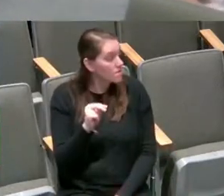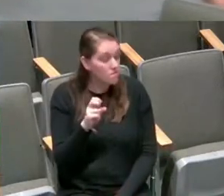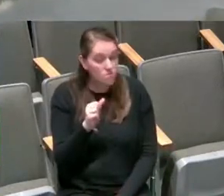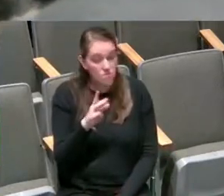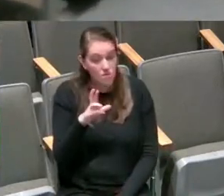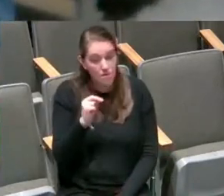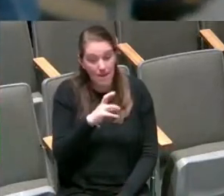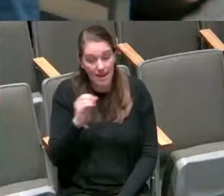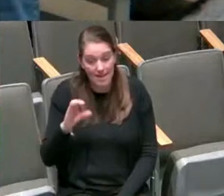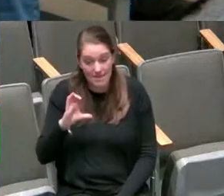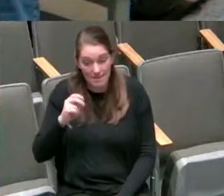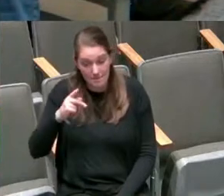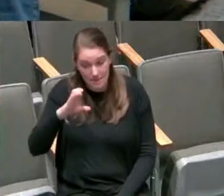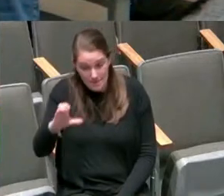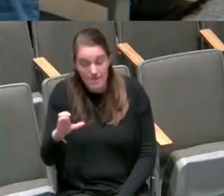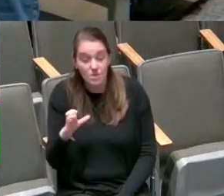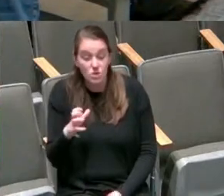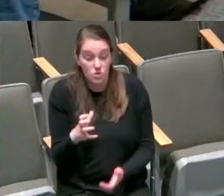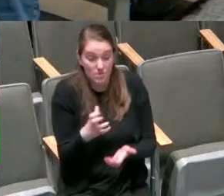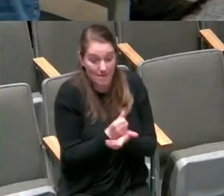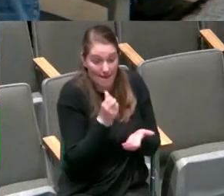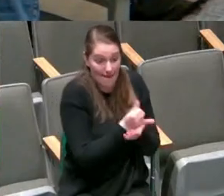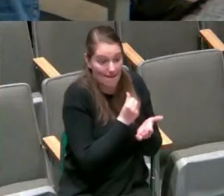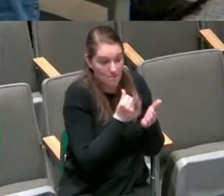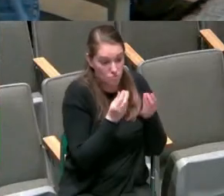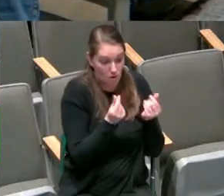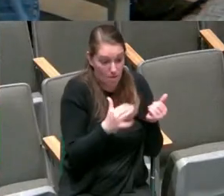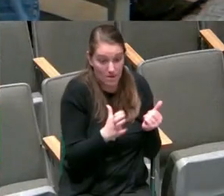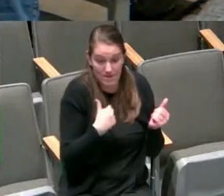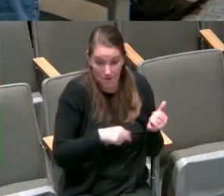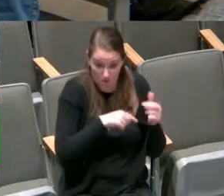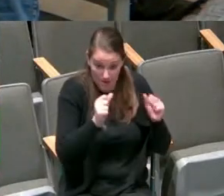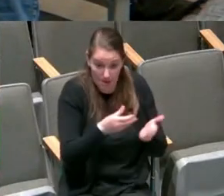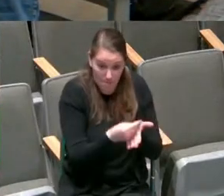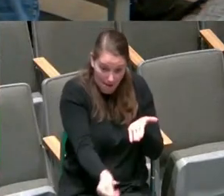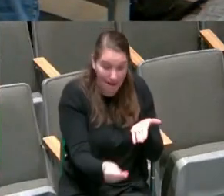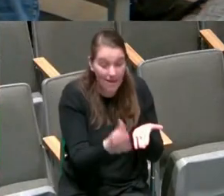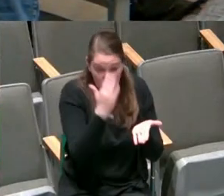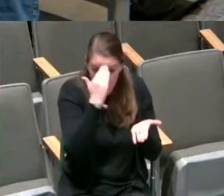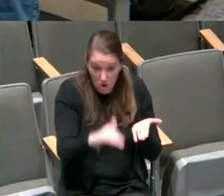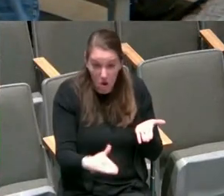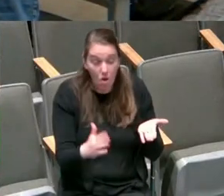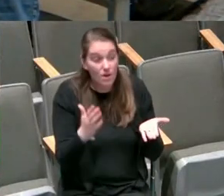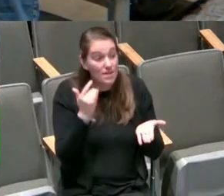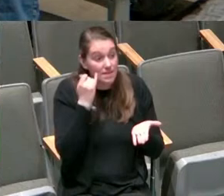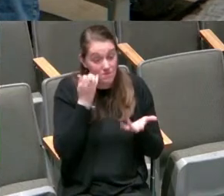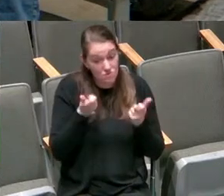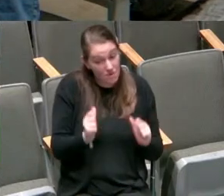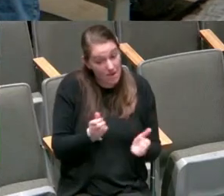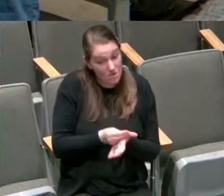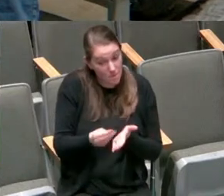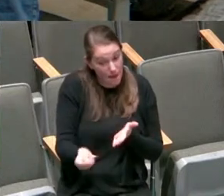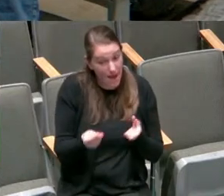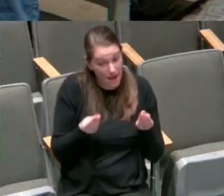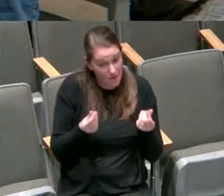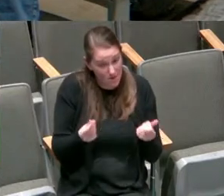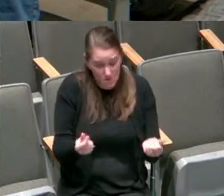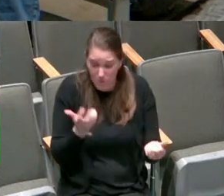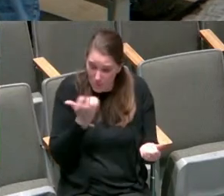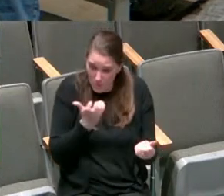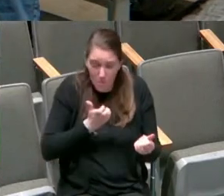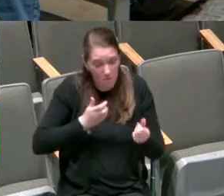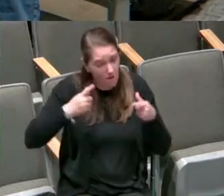to procure for us properties that we can buy and as you well know if you've tried to buy real estate it's a